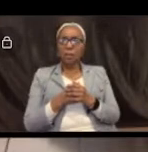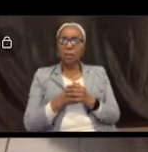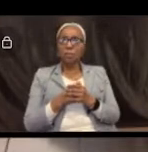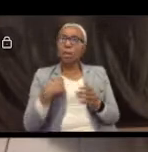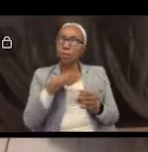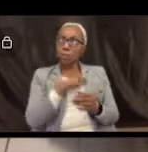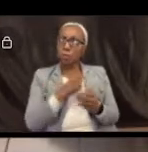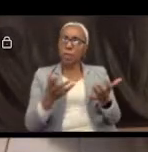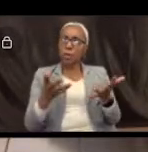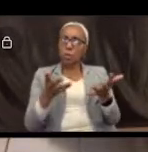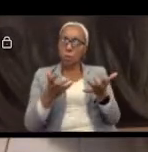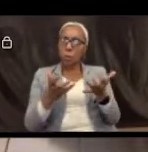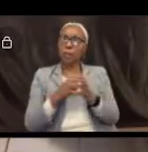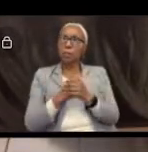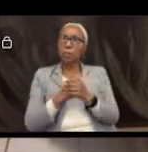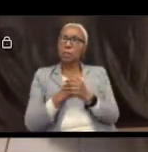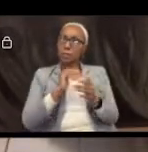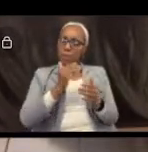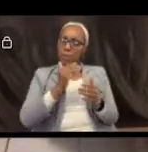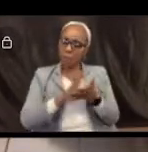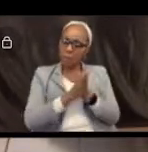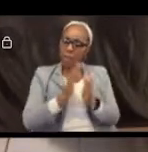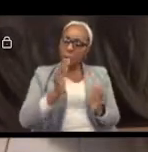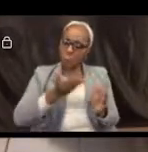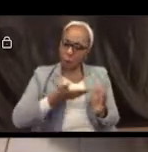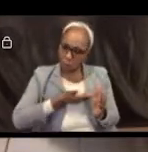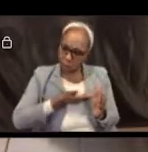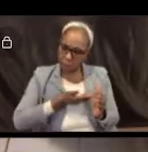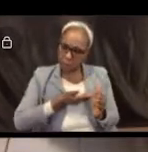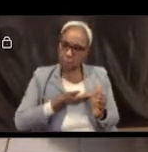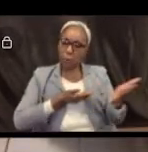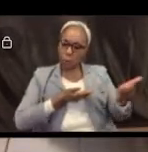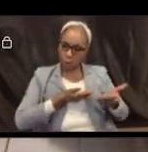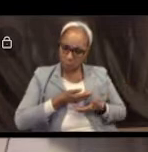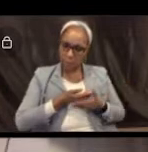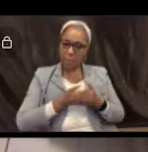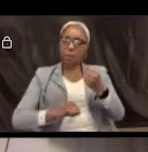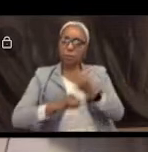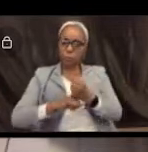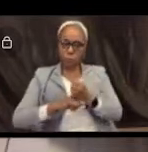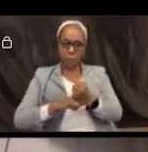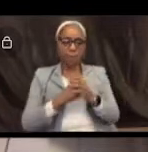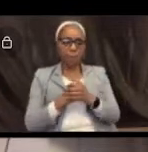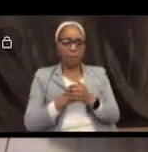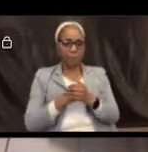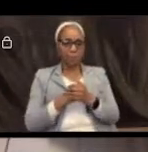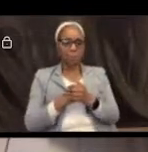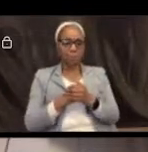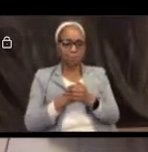we want to be a welcoming and supportive